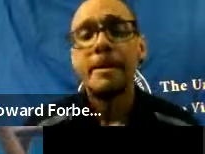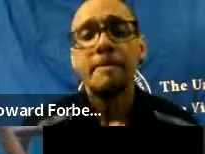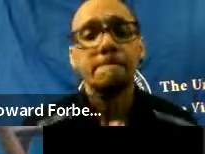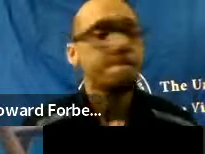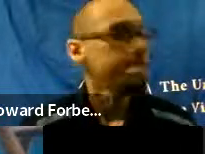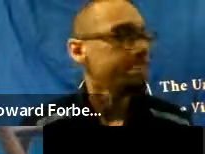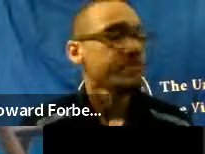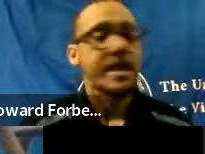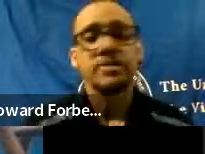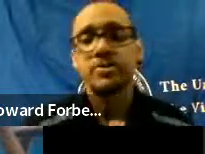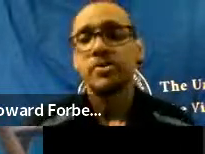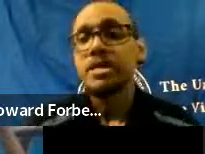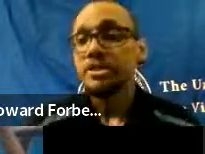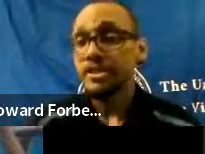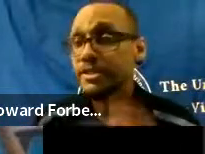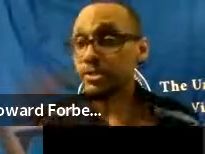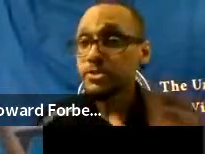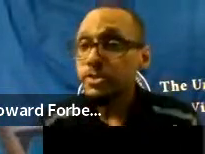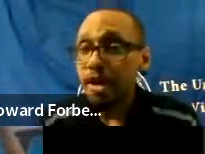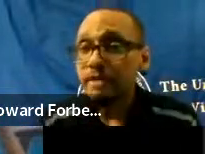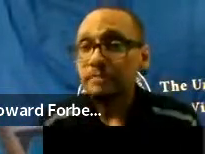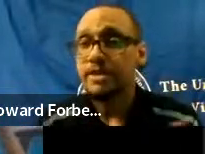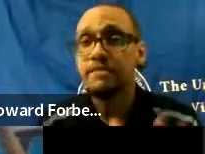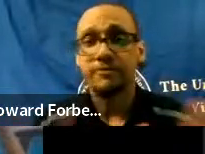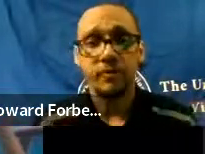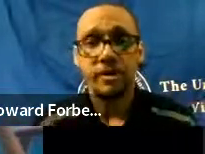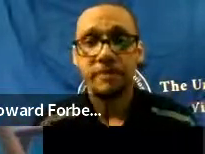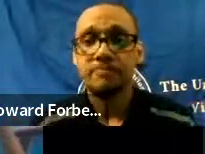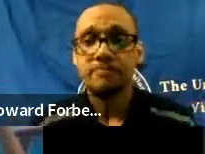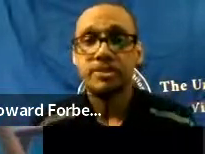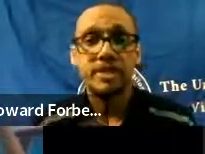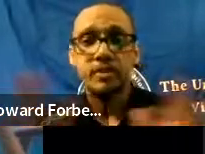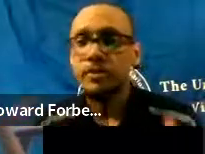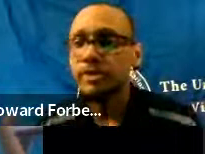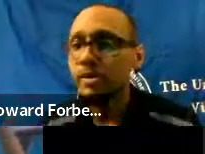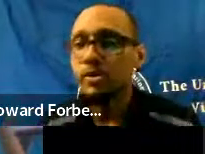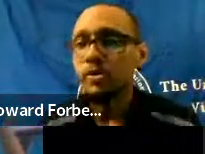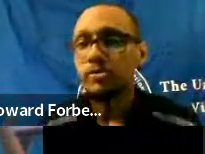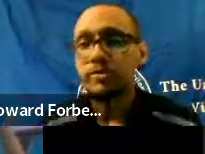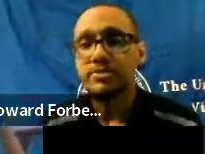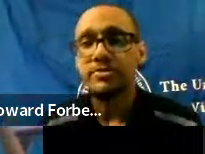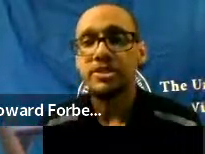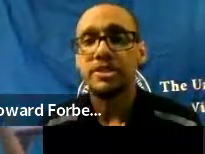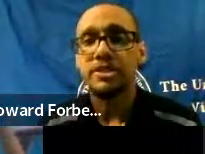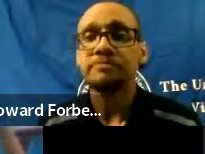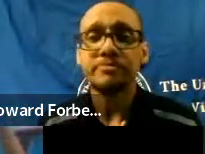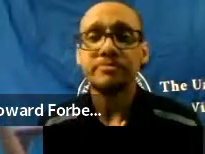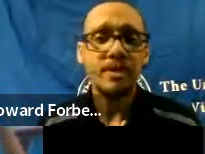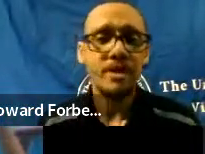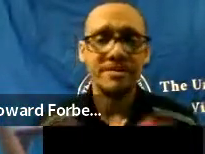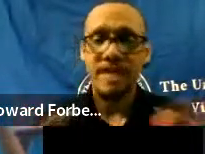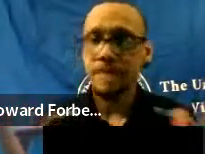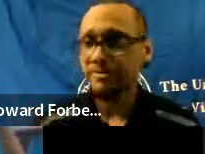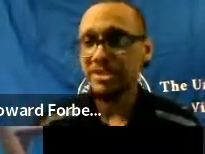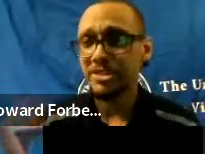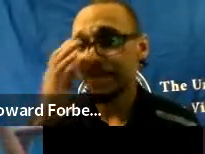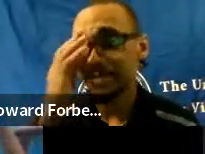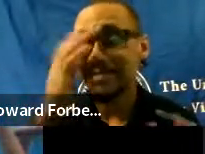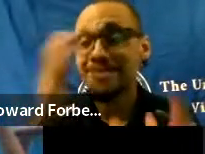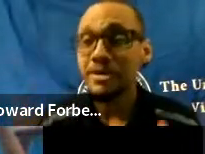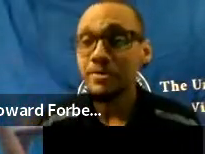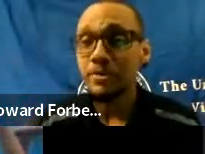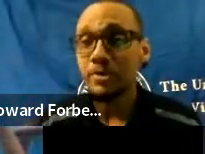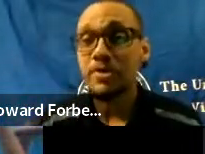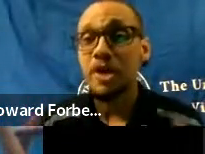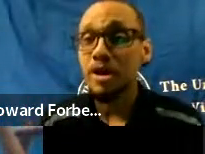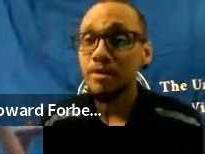Florida. And so she gets to do that in Florida. She gets to learn about coral restoration. On top of that, she